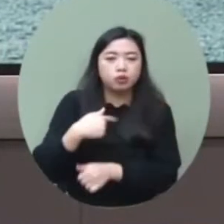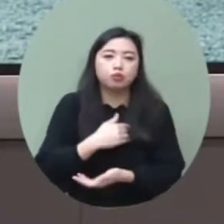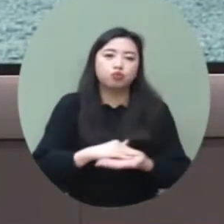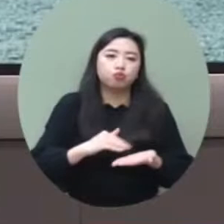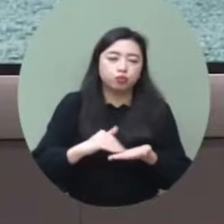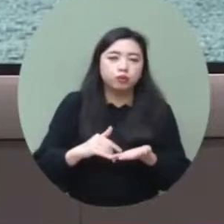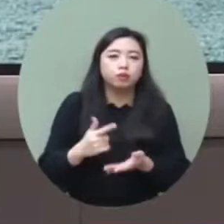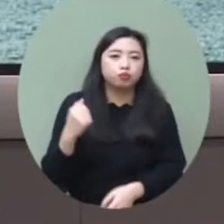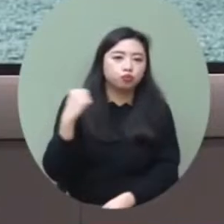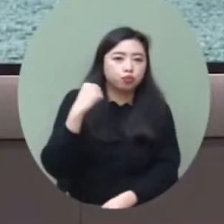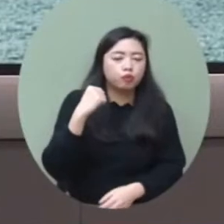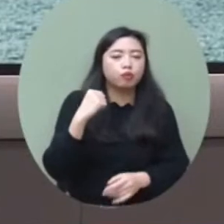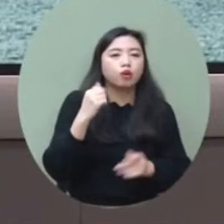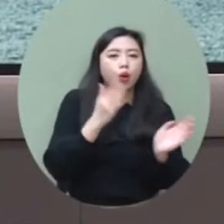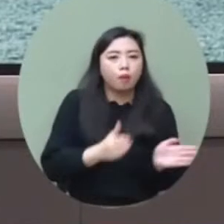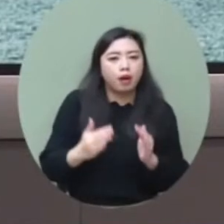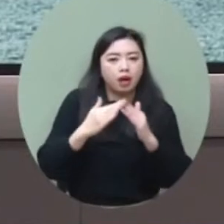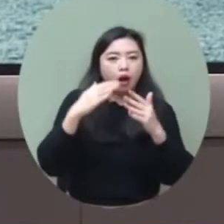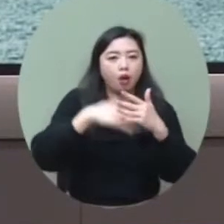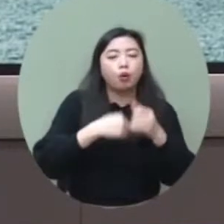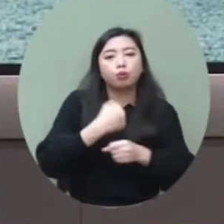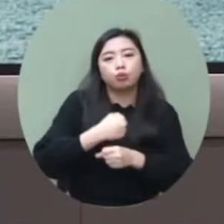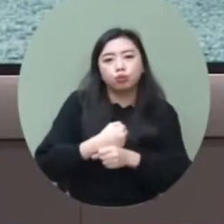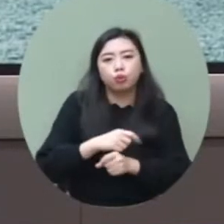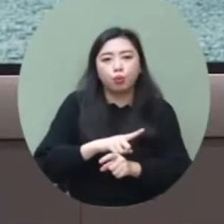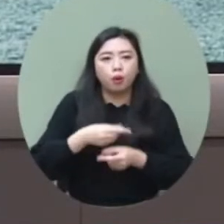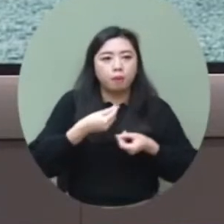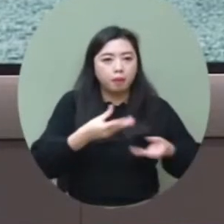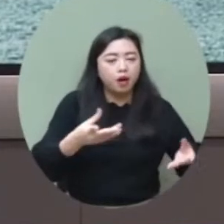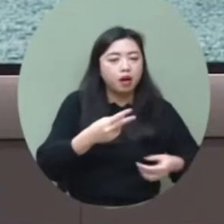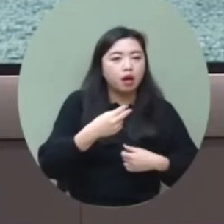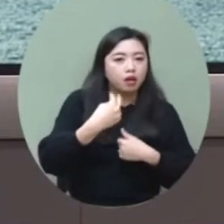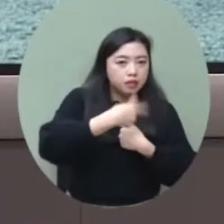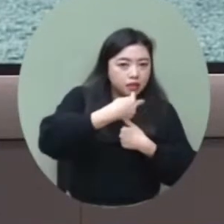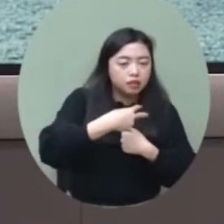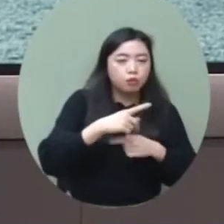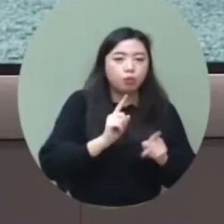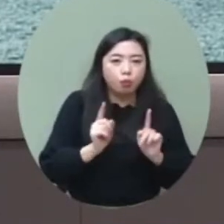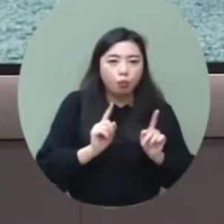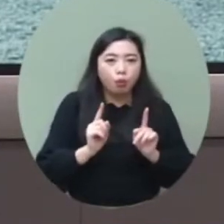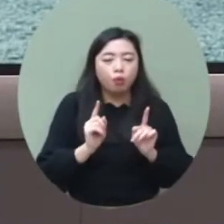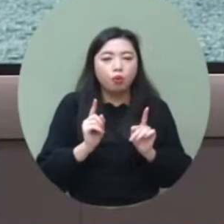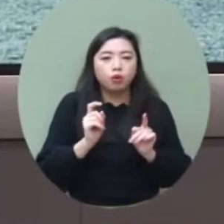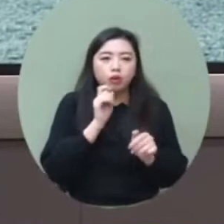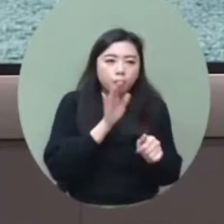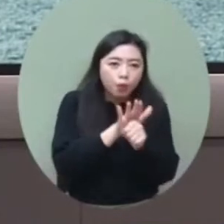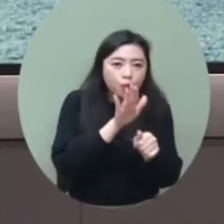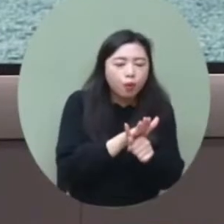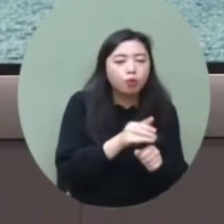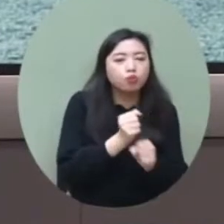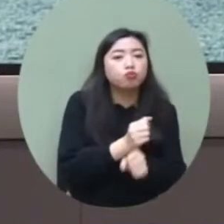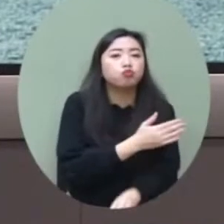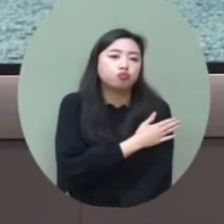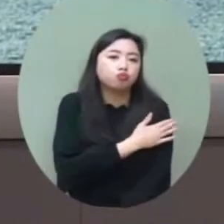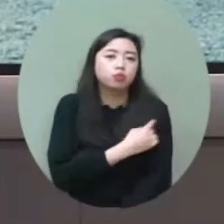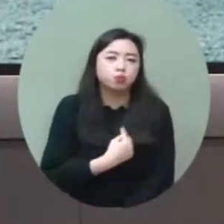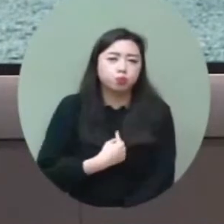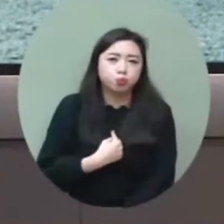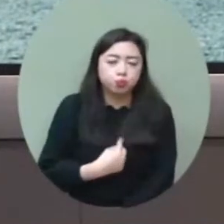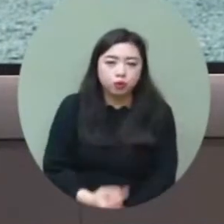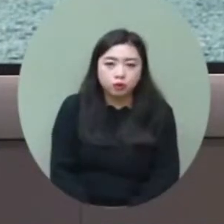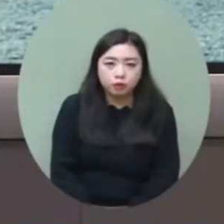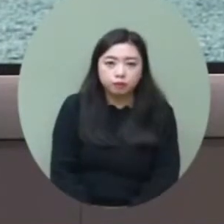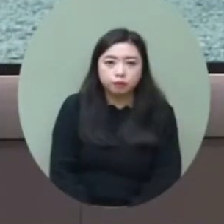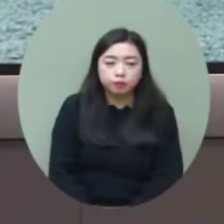employers would conduct disinfection if cases are found, and they should arrange for employees to work from home